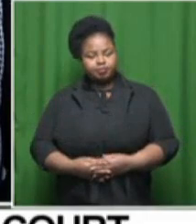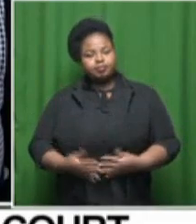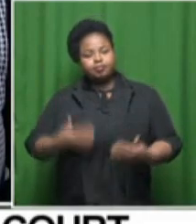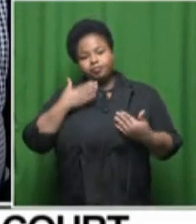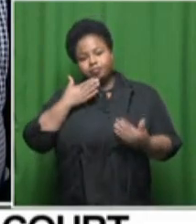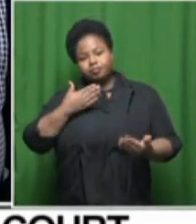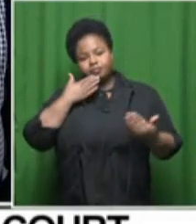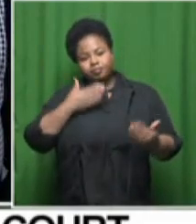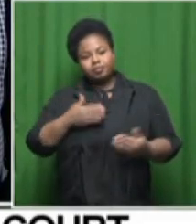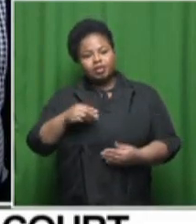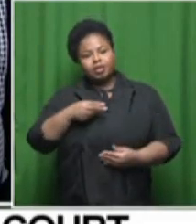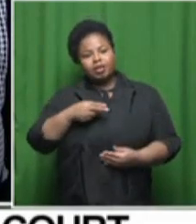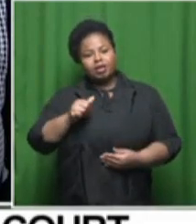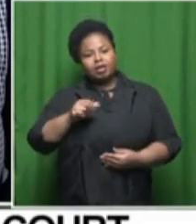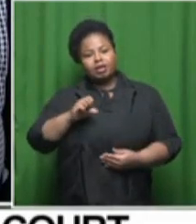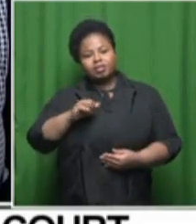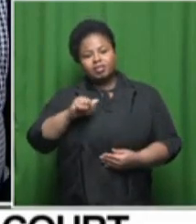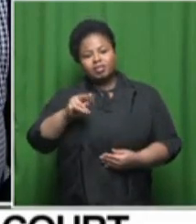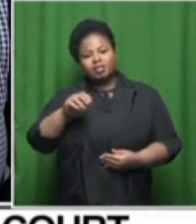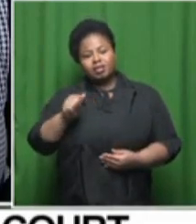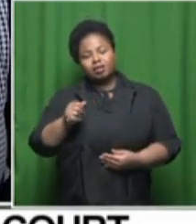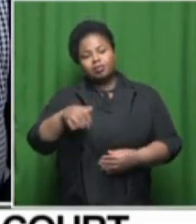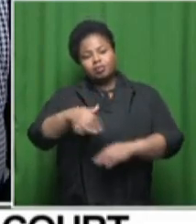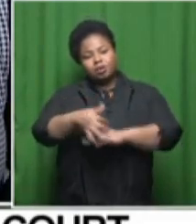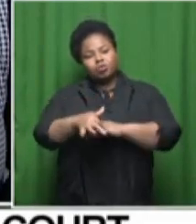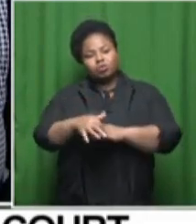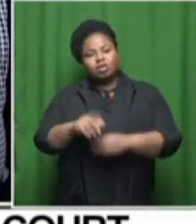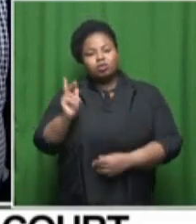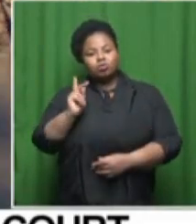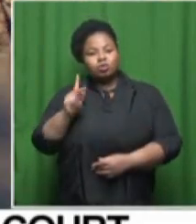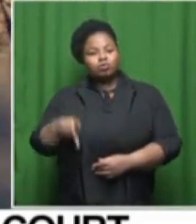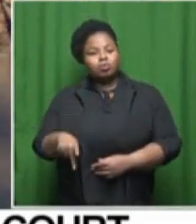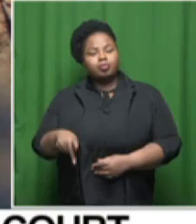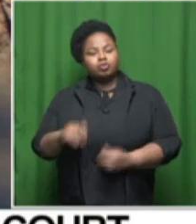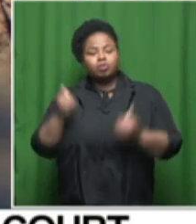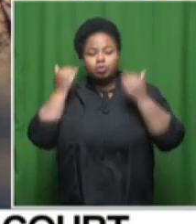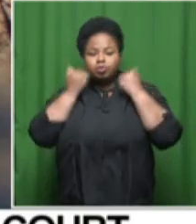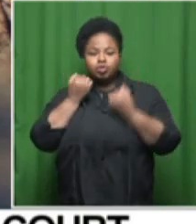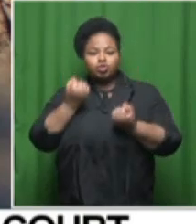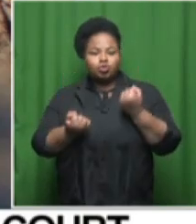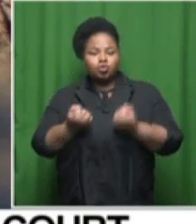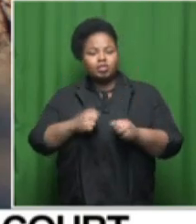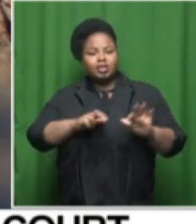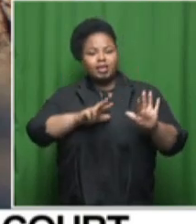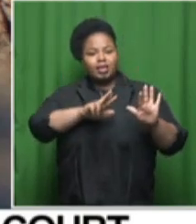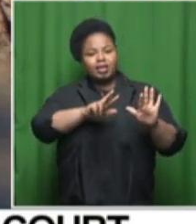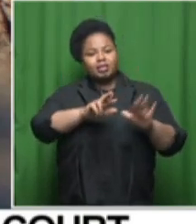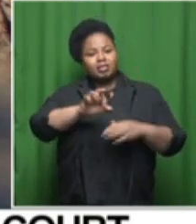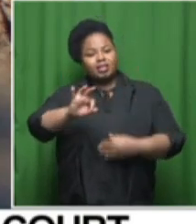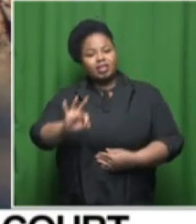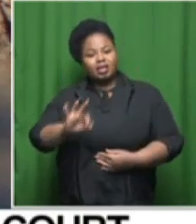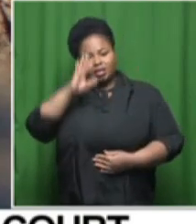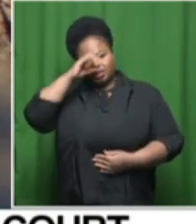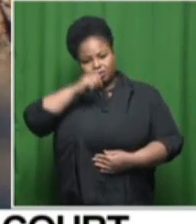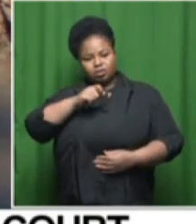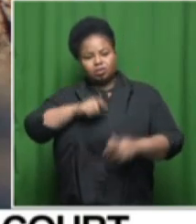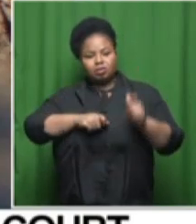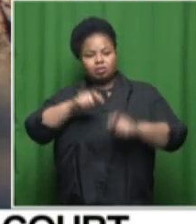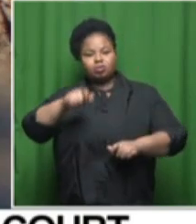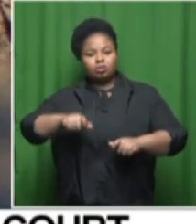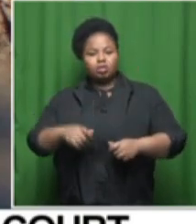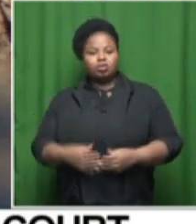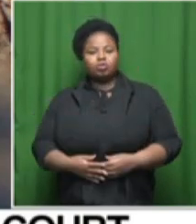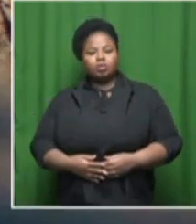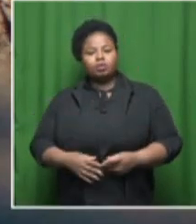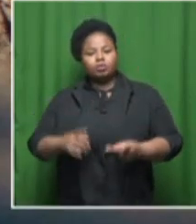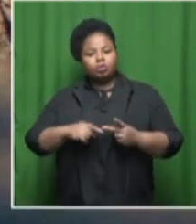so much, Hasina Gori, and she's outside the Krugersdorp Magistrate's Court, where those 83 suspects who were arrested over the